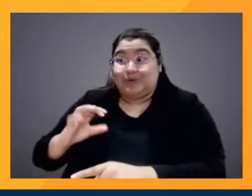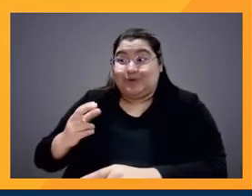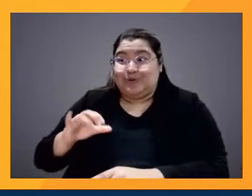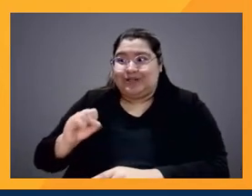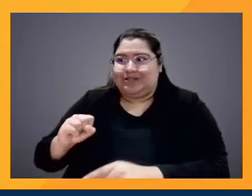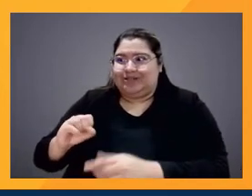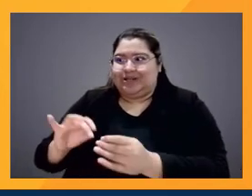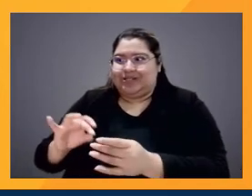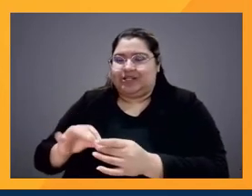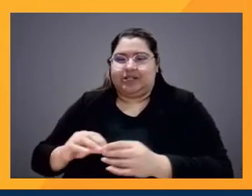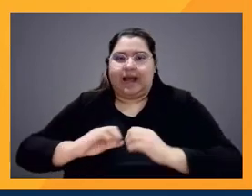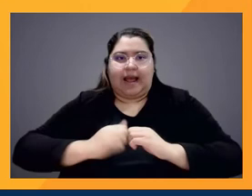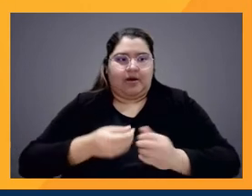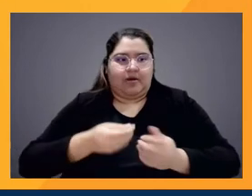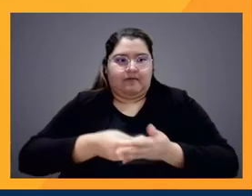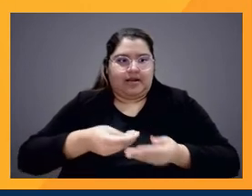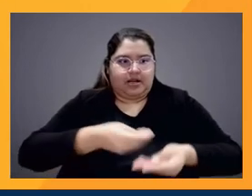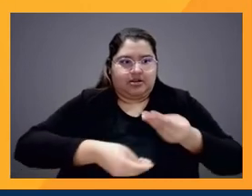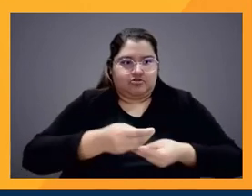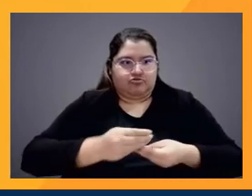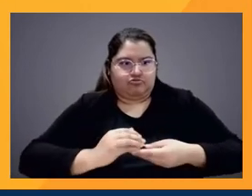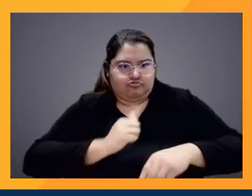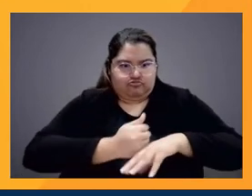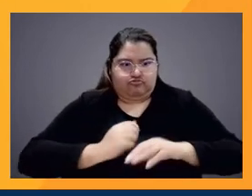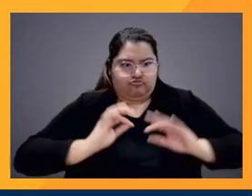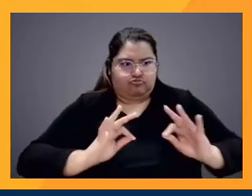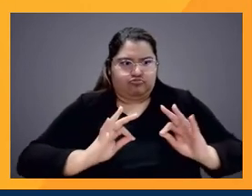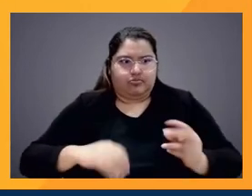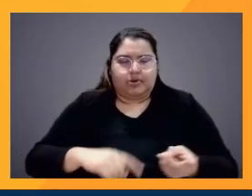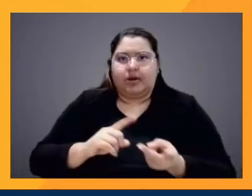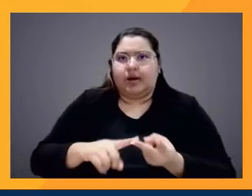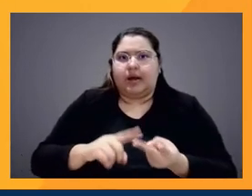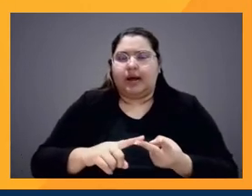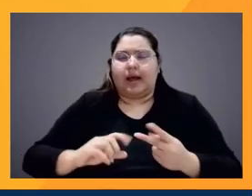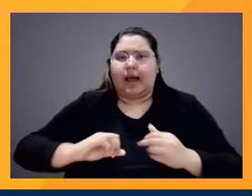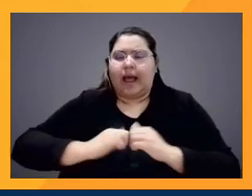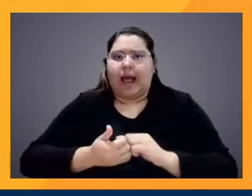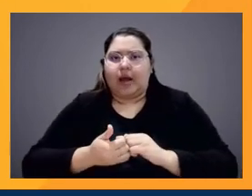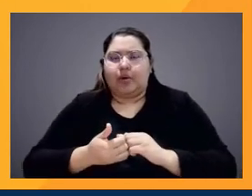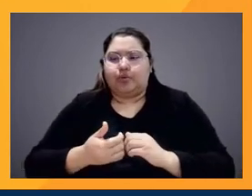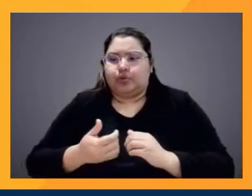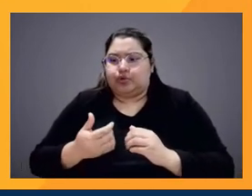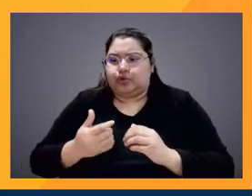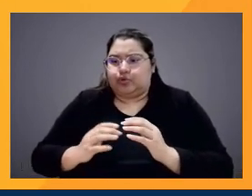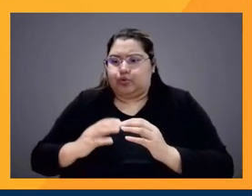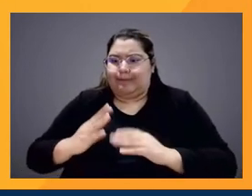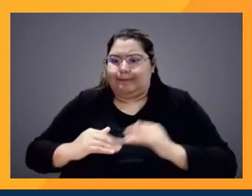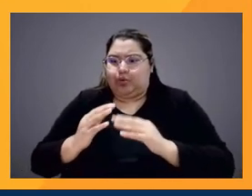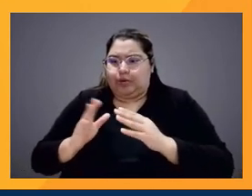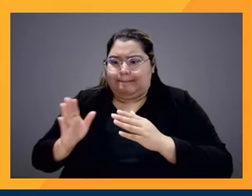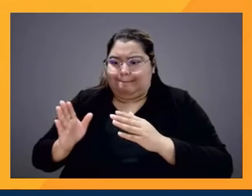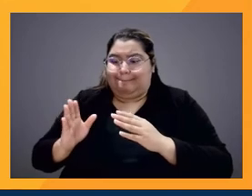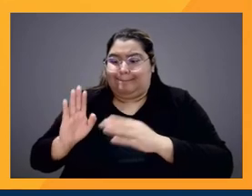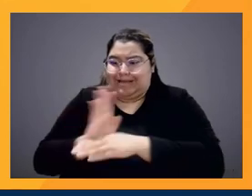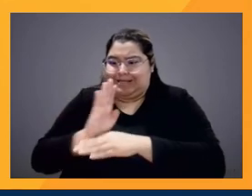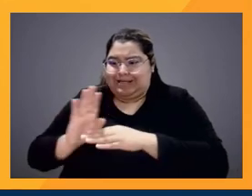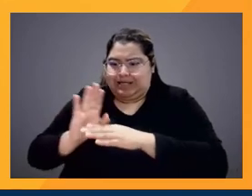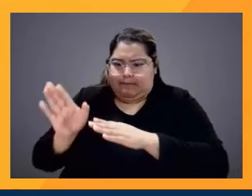like, if you could happen to be born to a person who has household wealth to transfer to you, it's hard to sort of make that the policy recommendation.